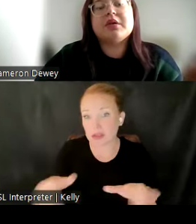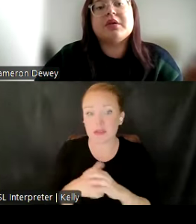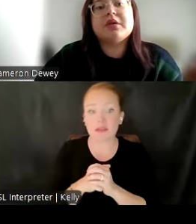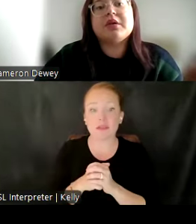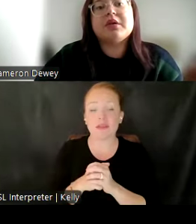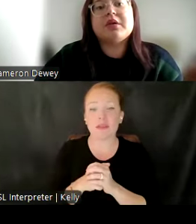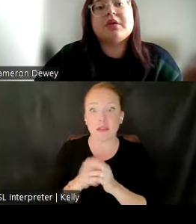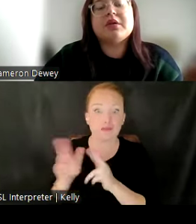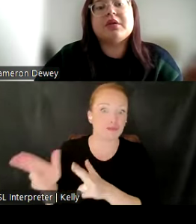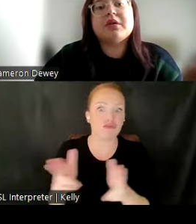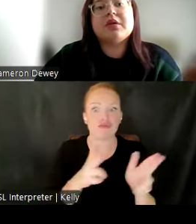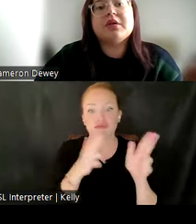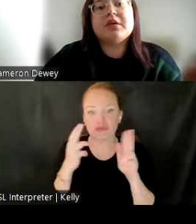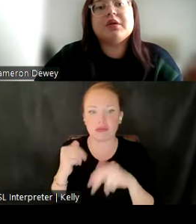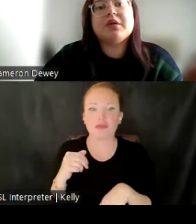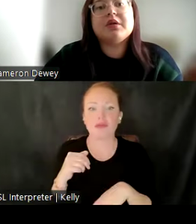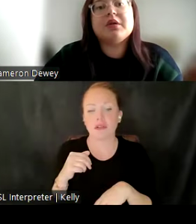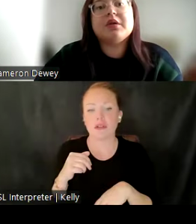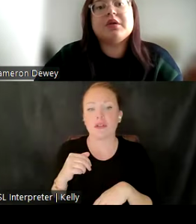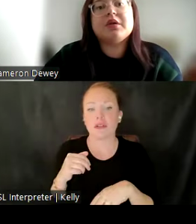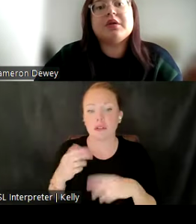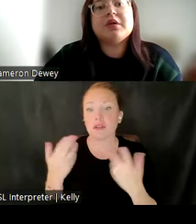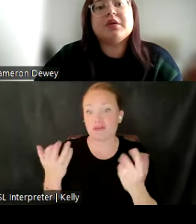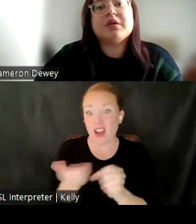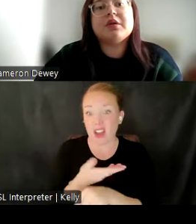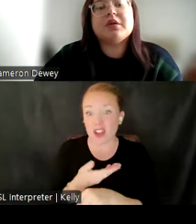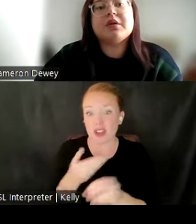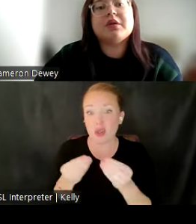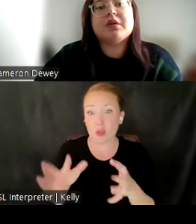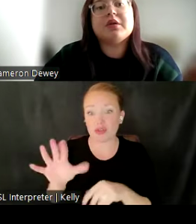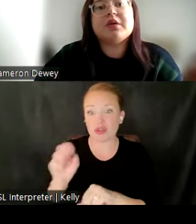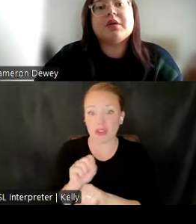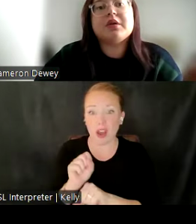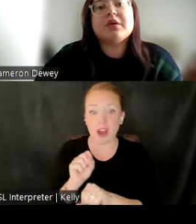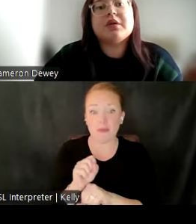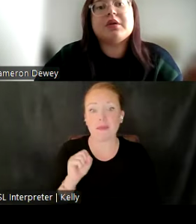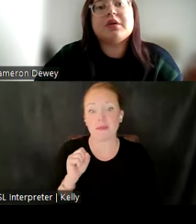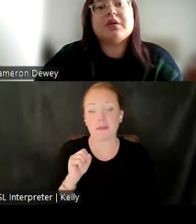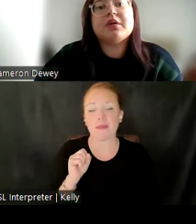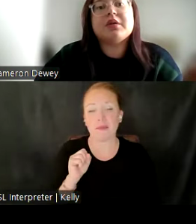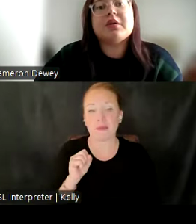mass shooting, loss of job. These are all really great responses.